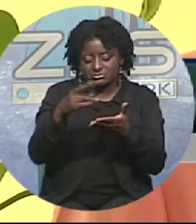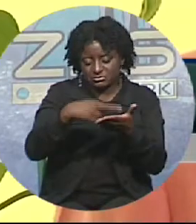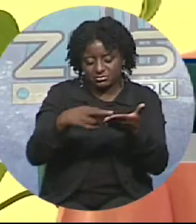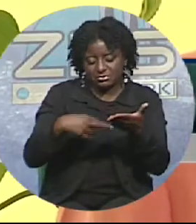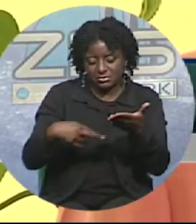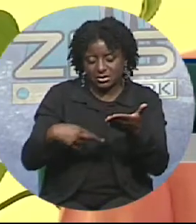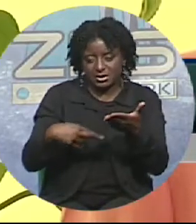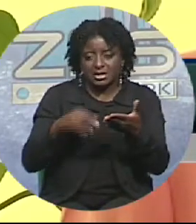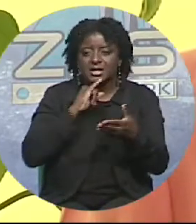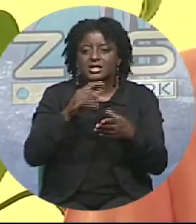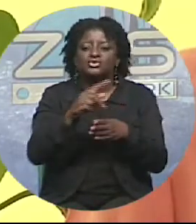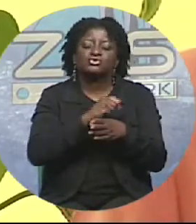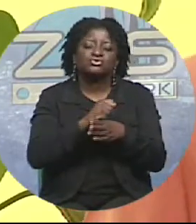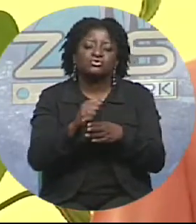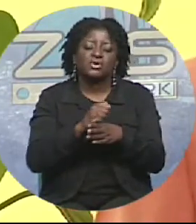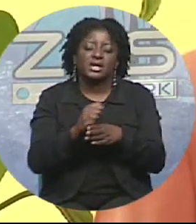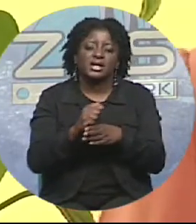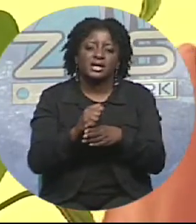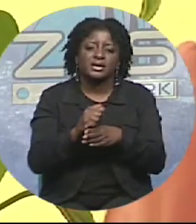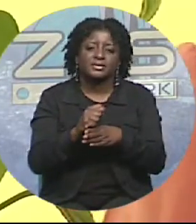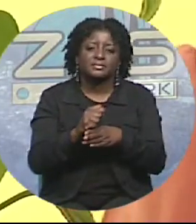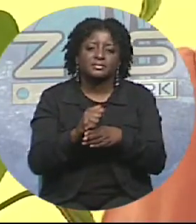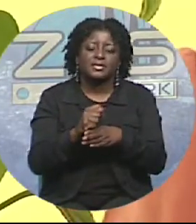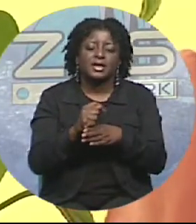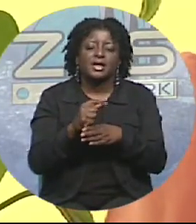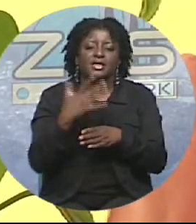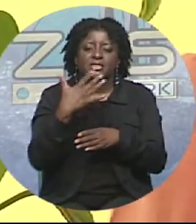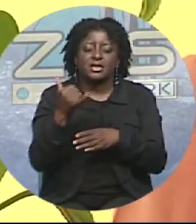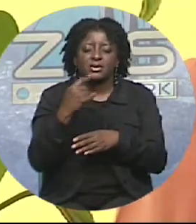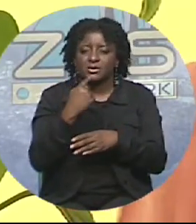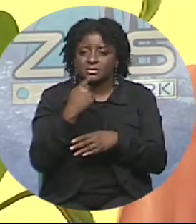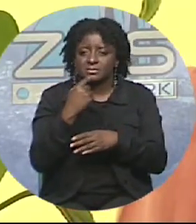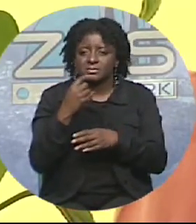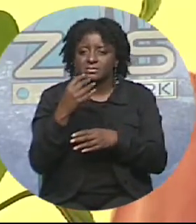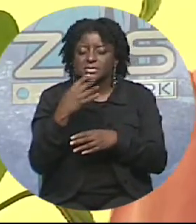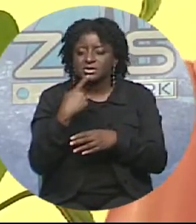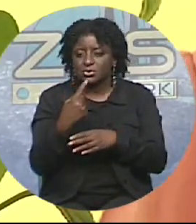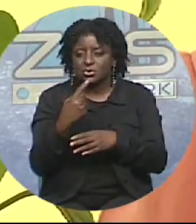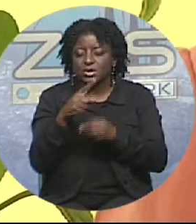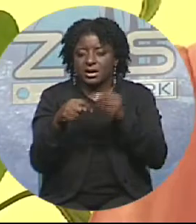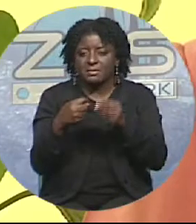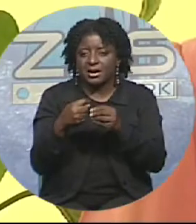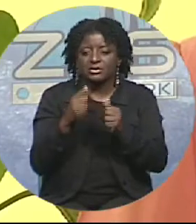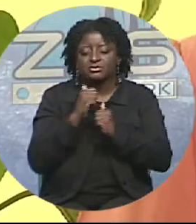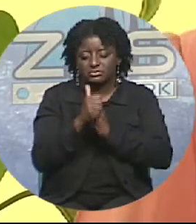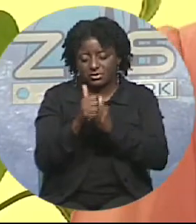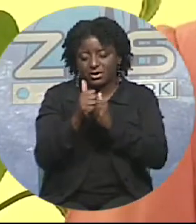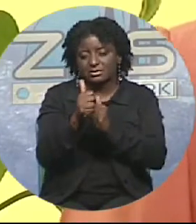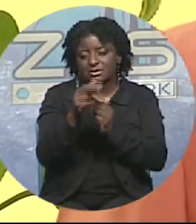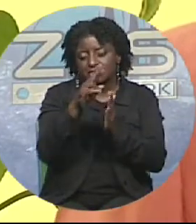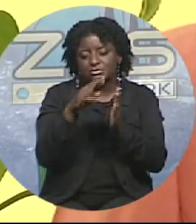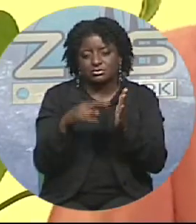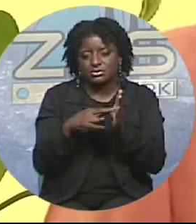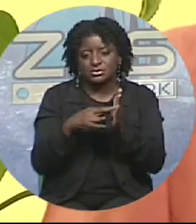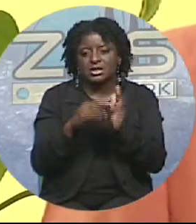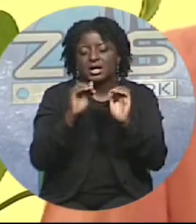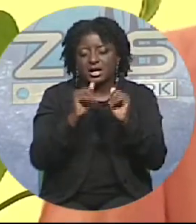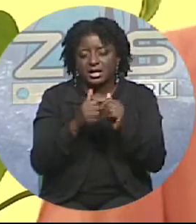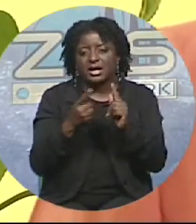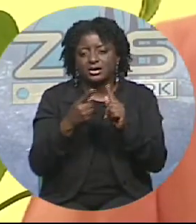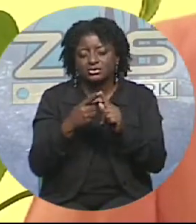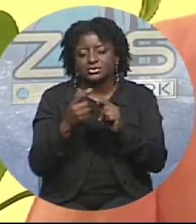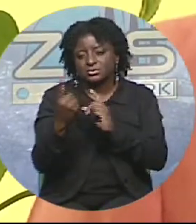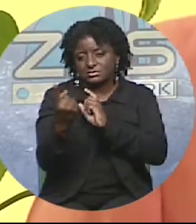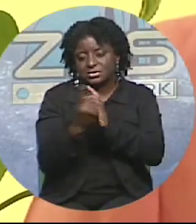training they will be told about the compliance and be encouraged to fulfill those requirements. And if they don't,